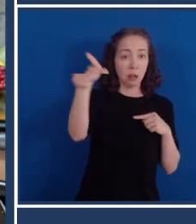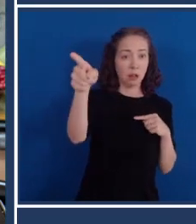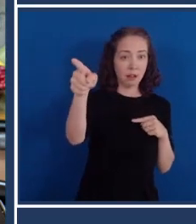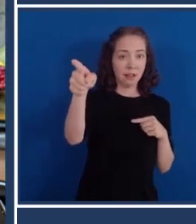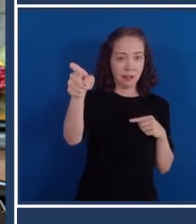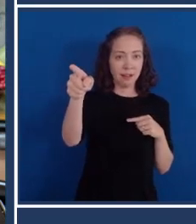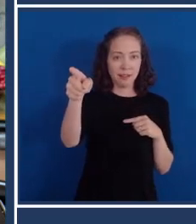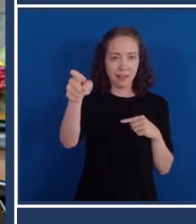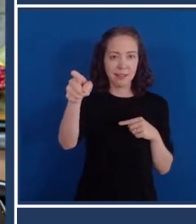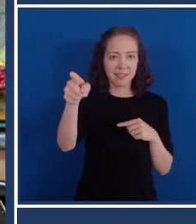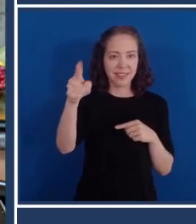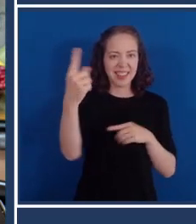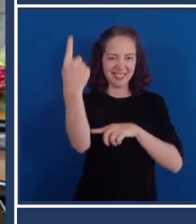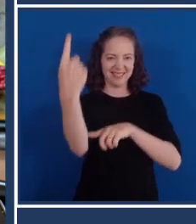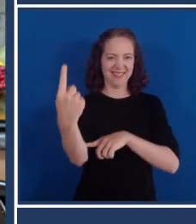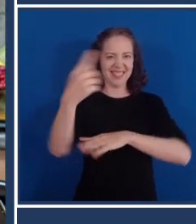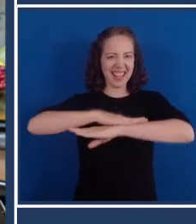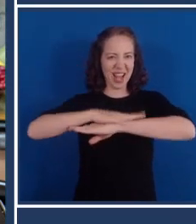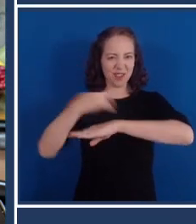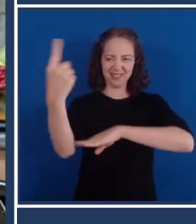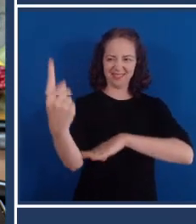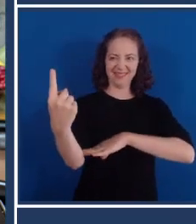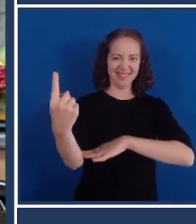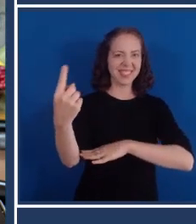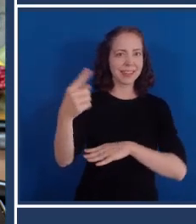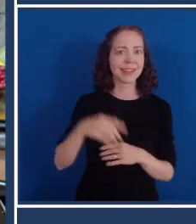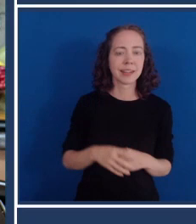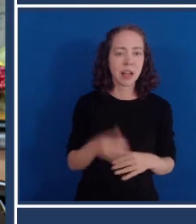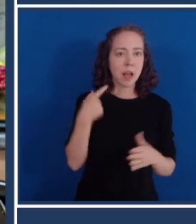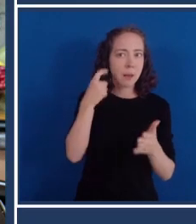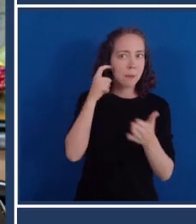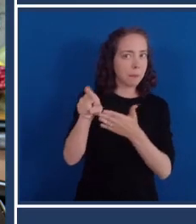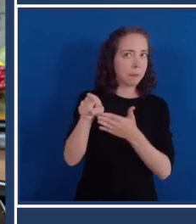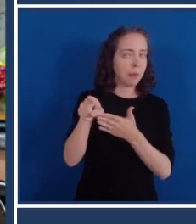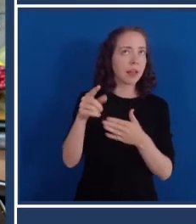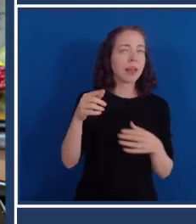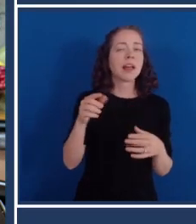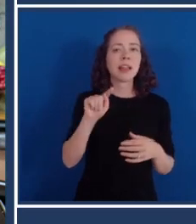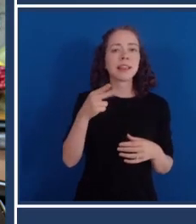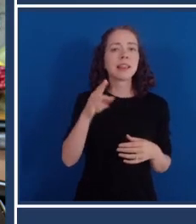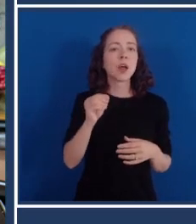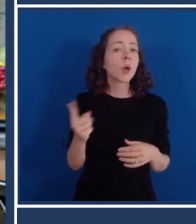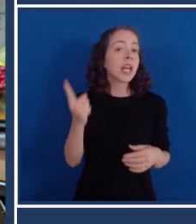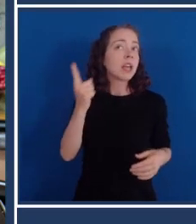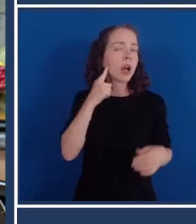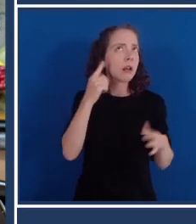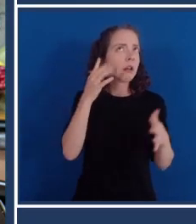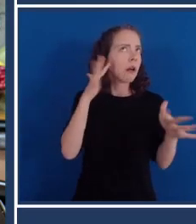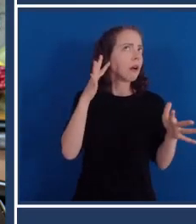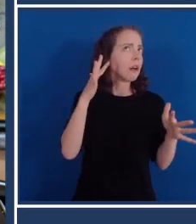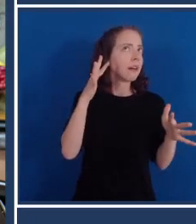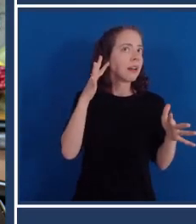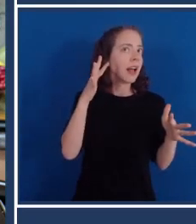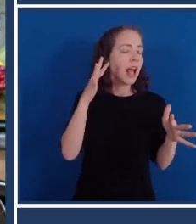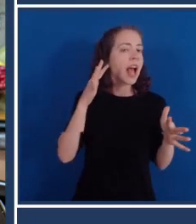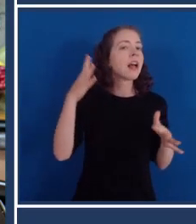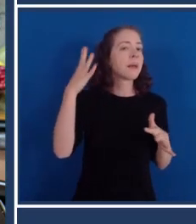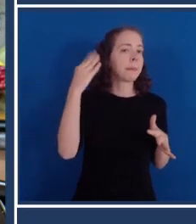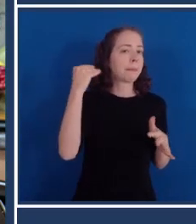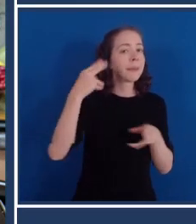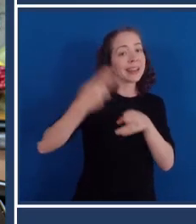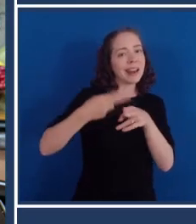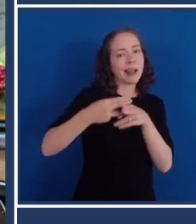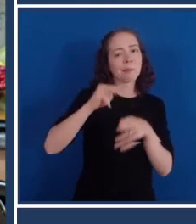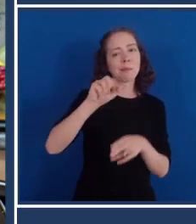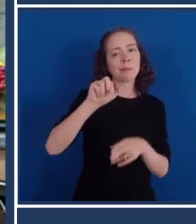counter. Theo hears a bump sound followed by the name Martin through the headband speakers.